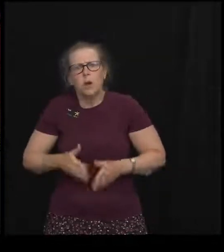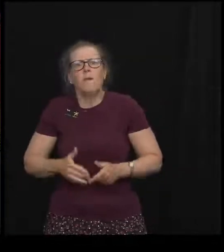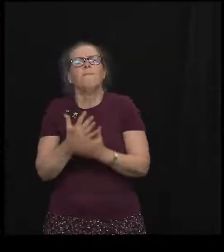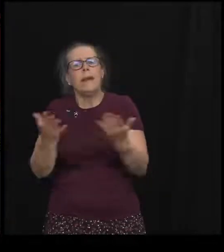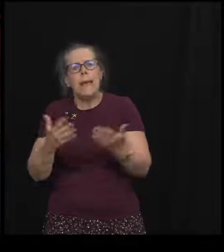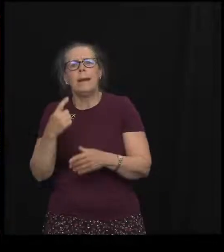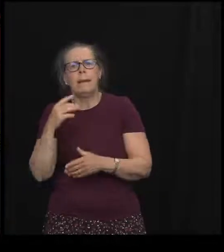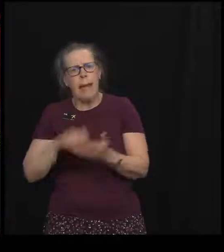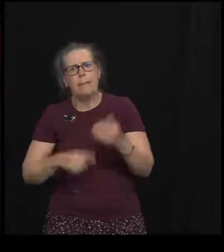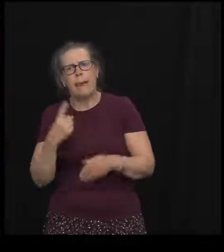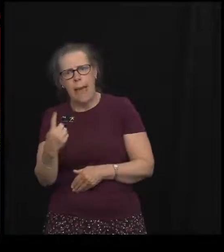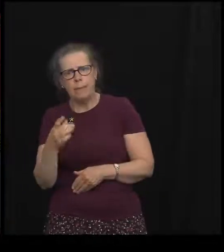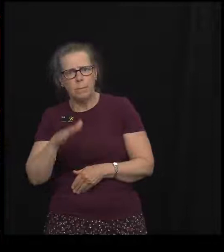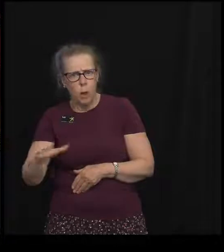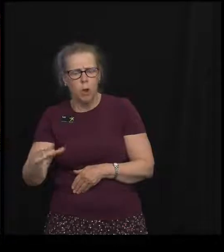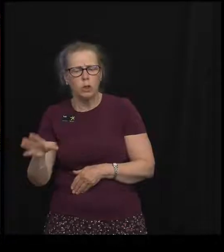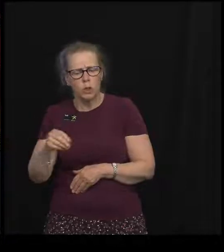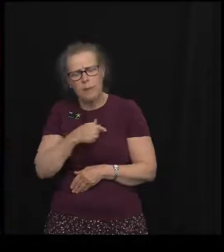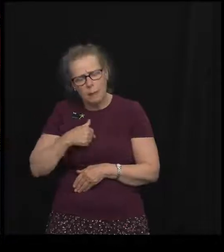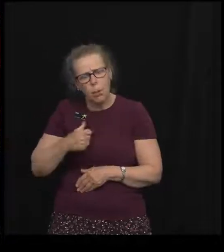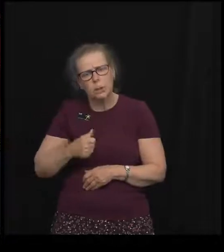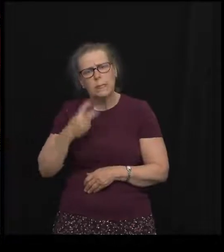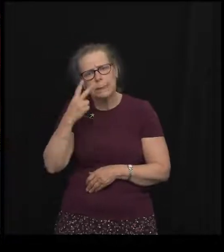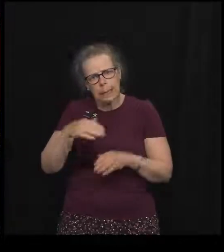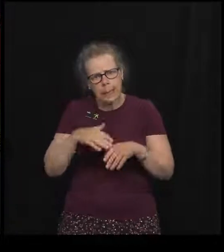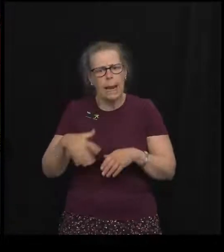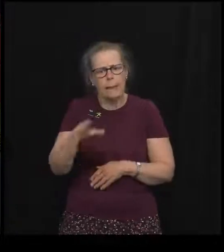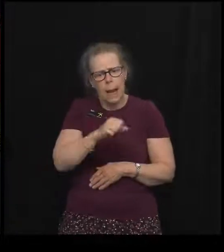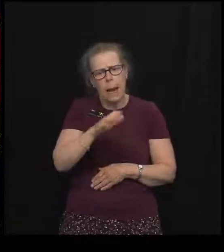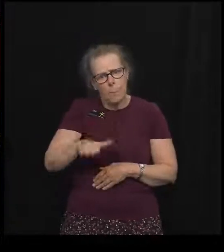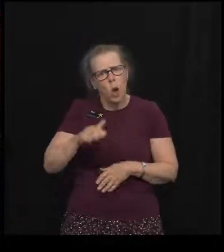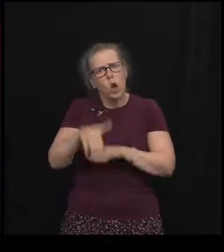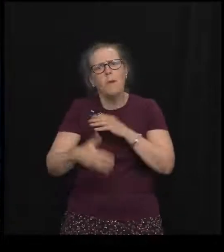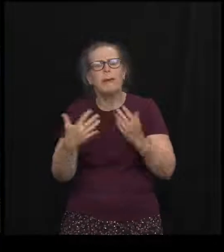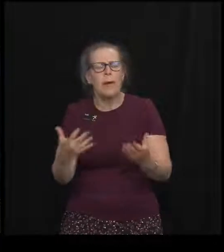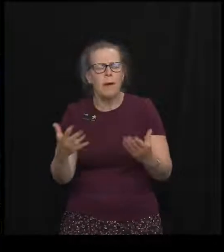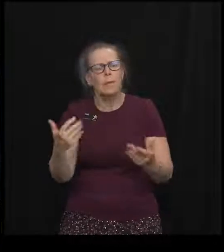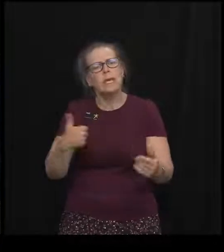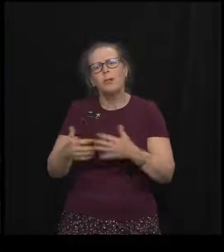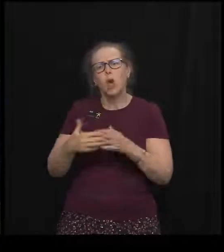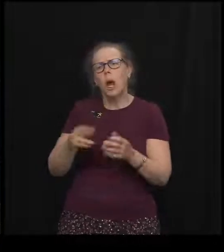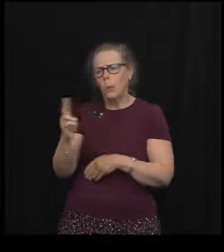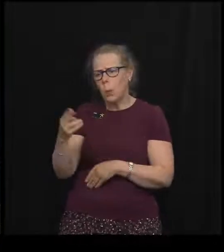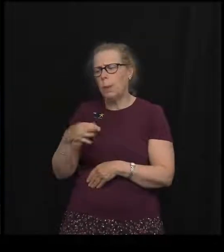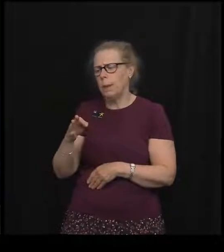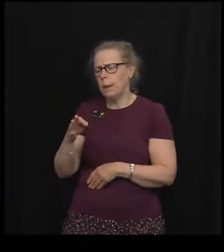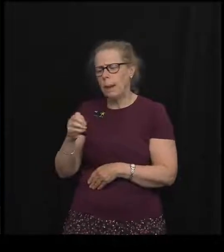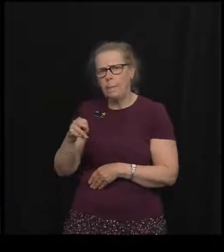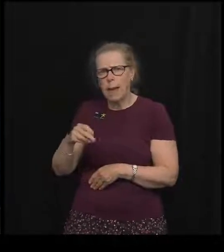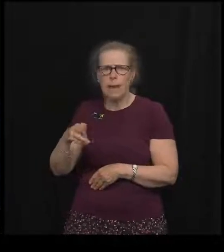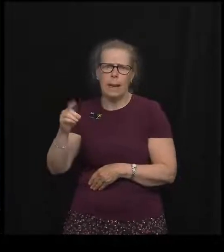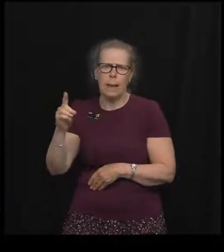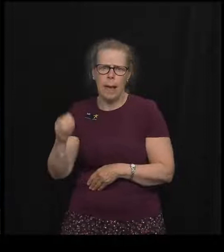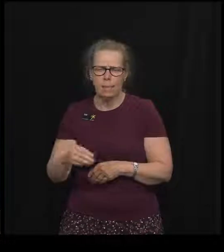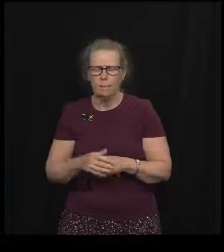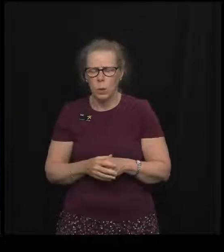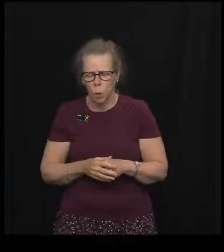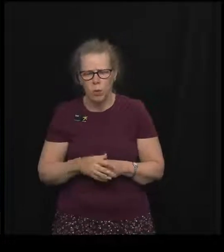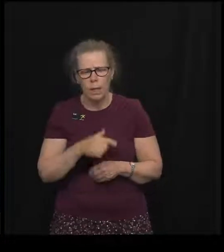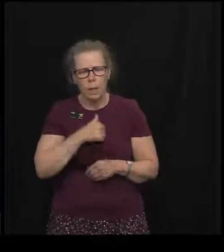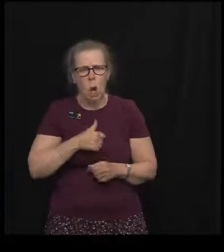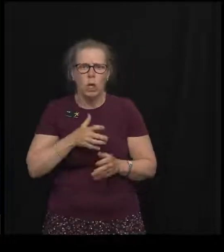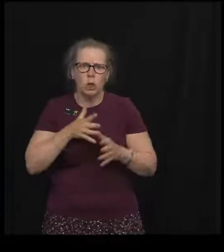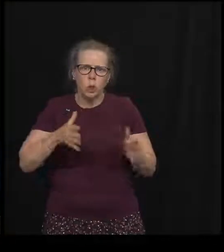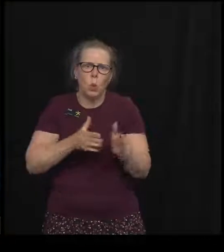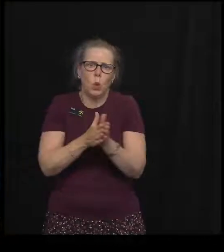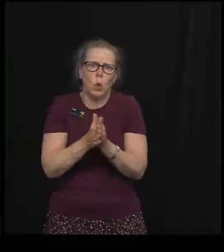is making sure all children survive. So Pernilla, what's the way forward now? Well, I mean, we have an enormous challenge ahead of